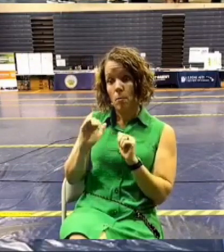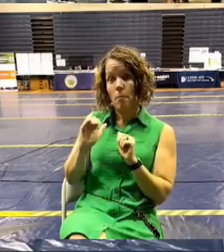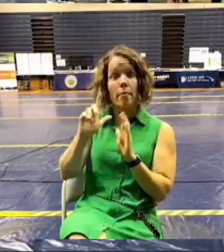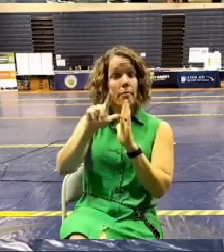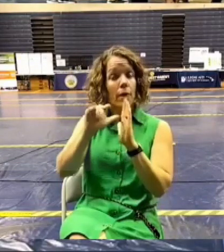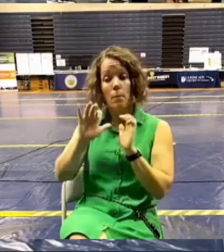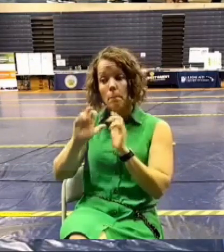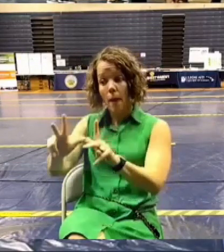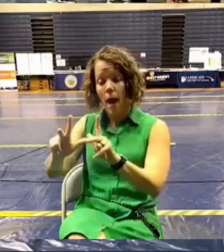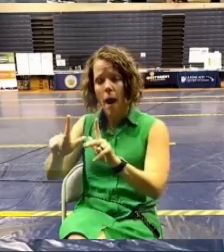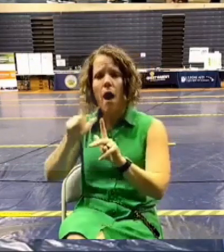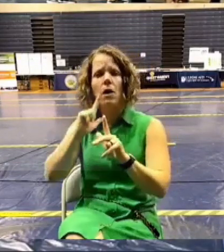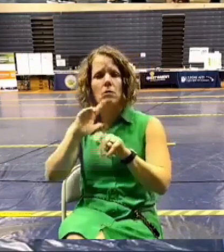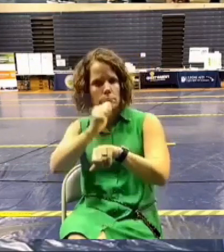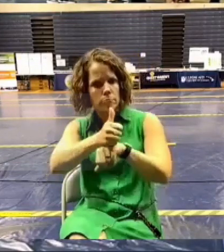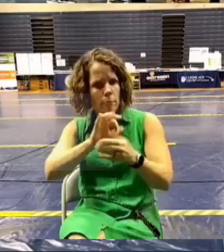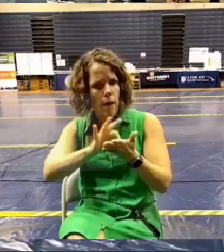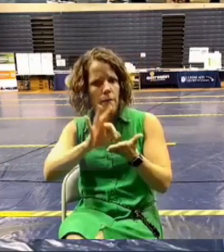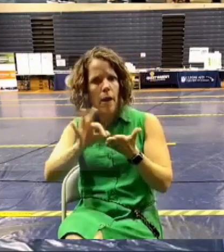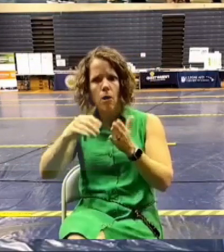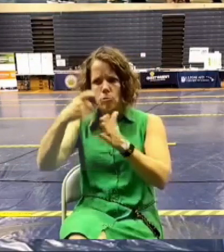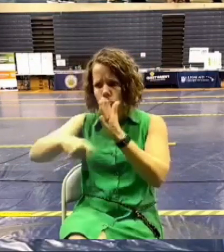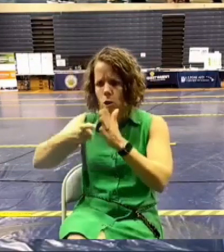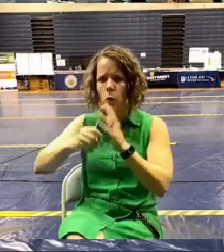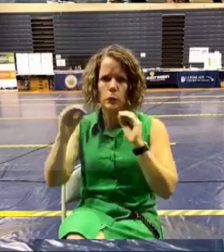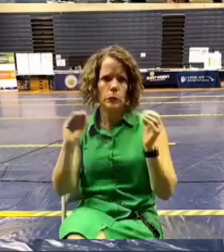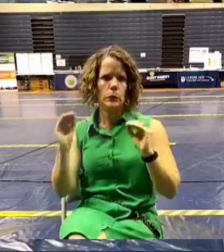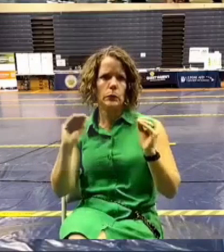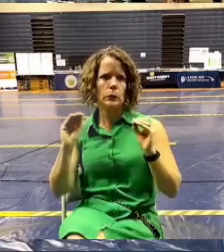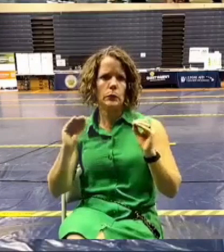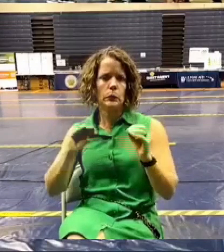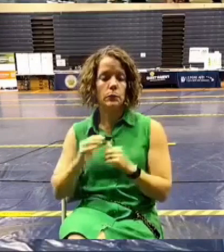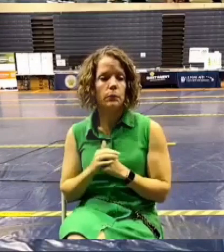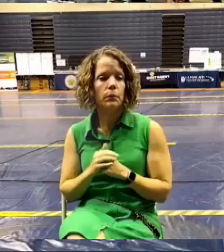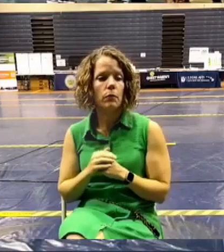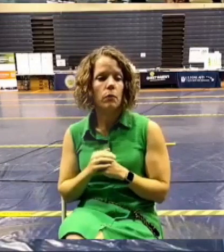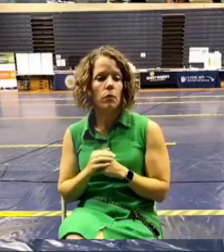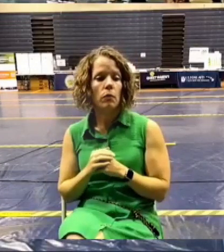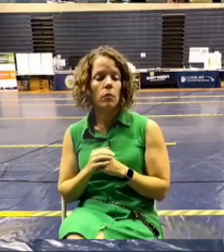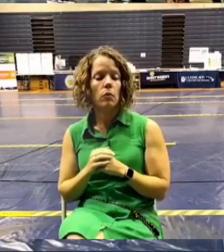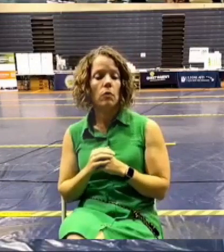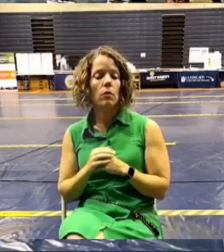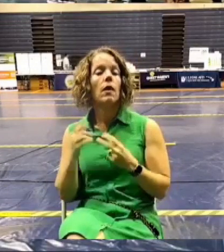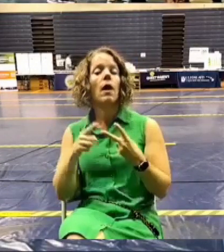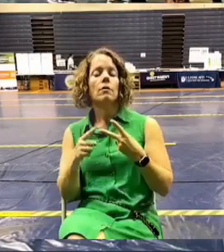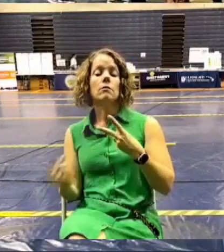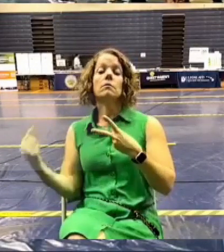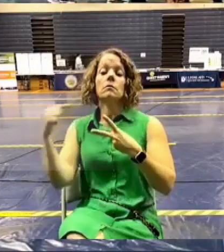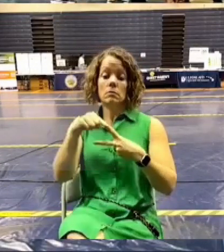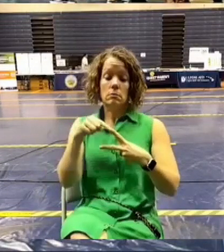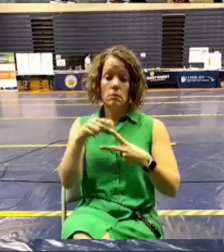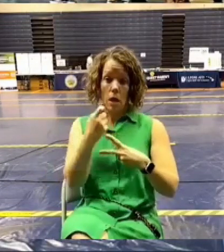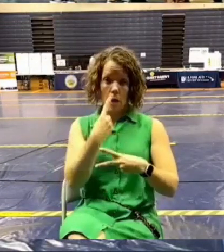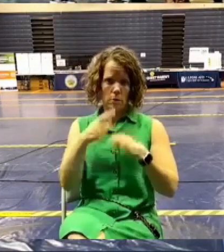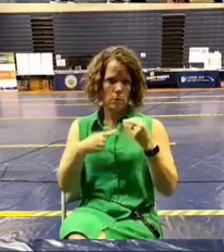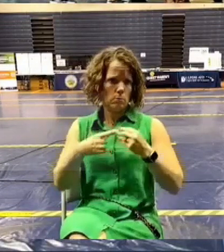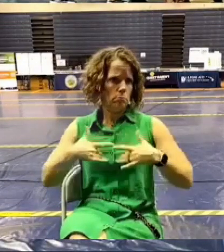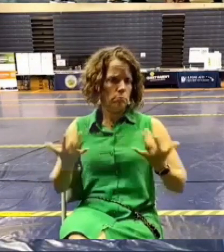the meter back or anything like that. So you want a detailed all we're doing.